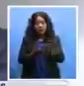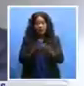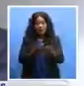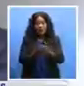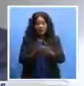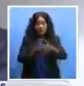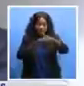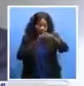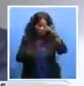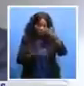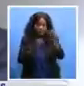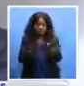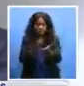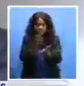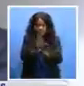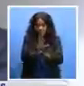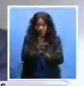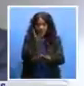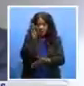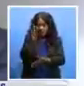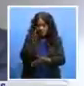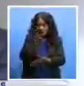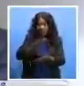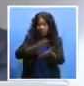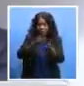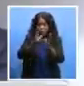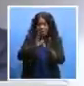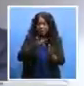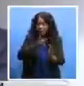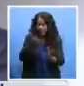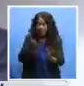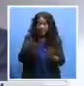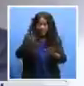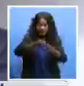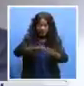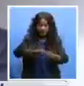transfer. There are seven other donors involved, but only